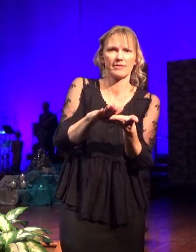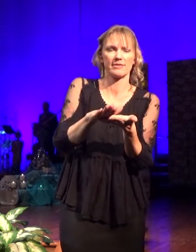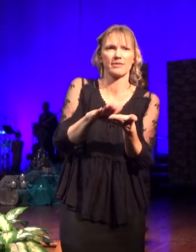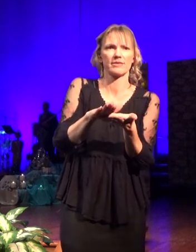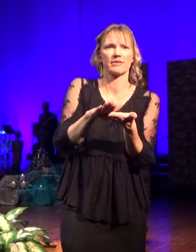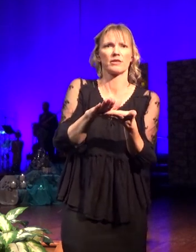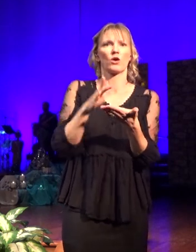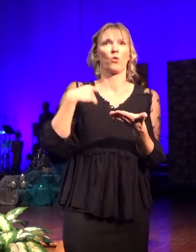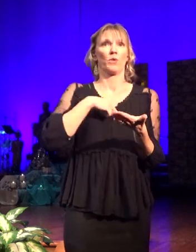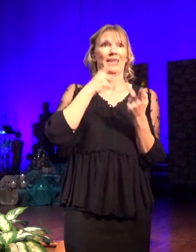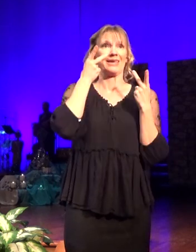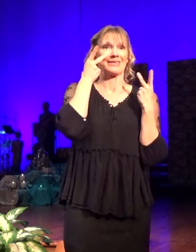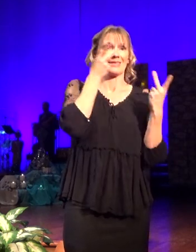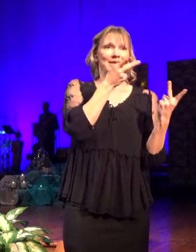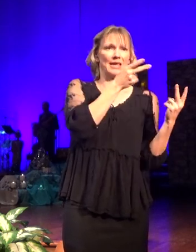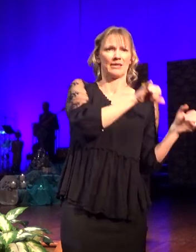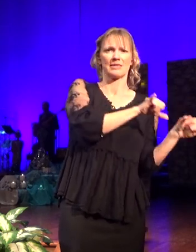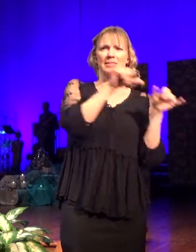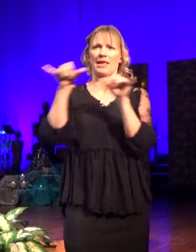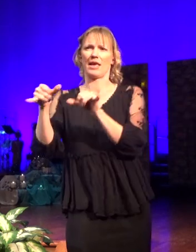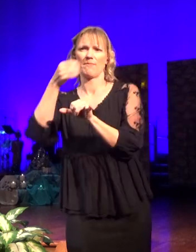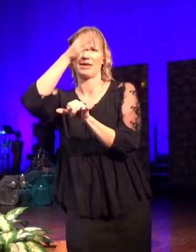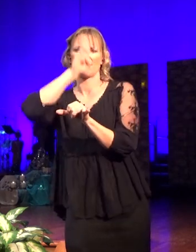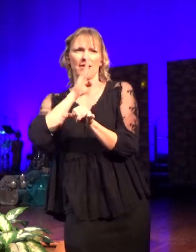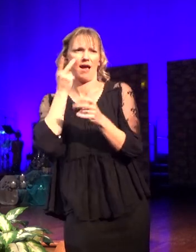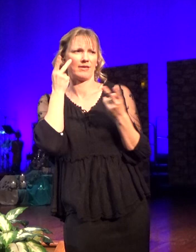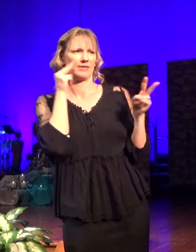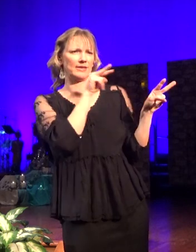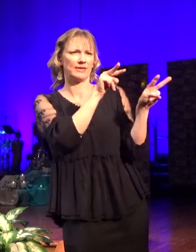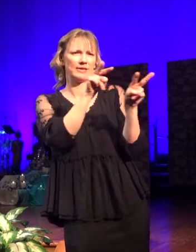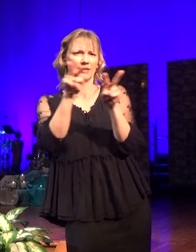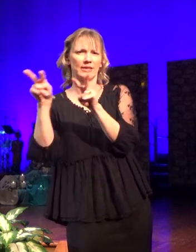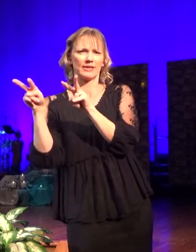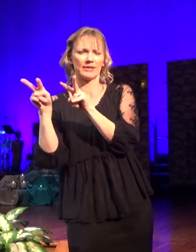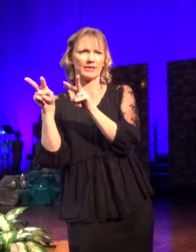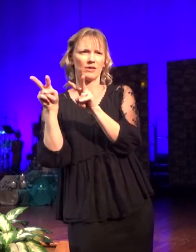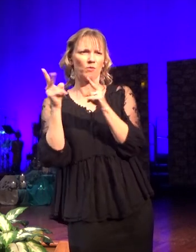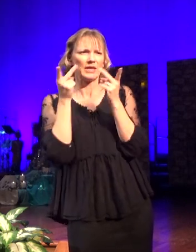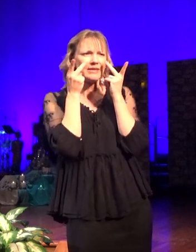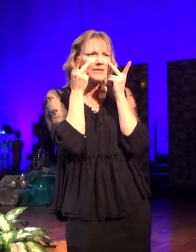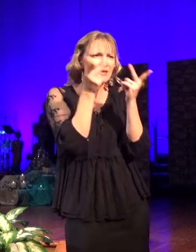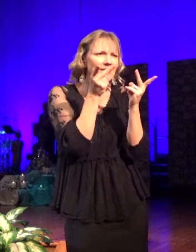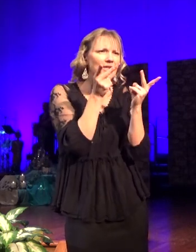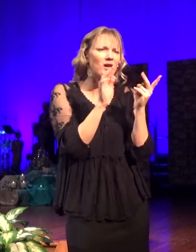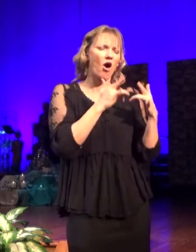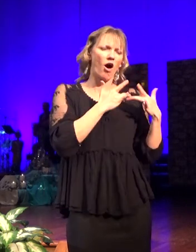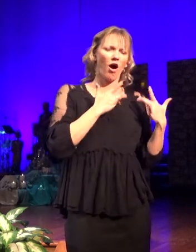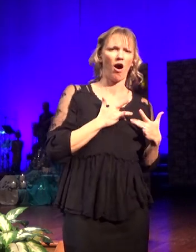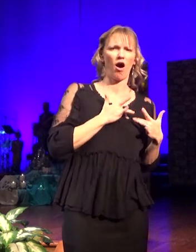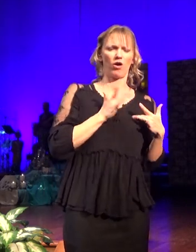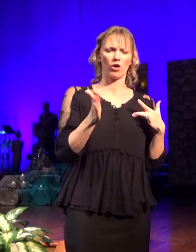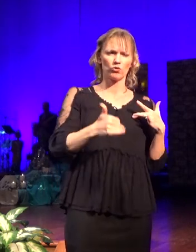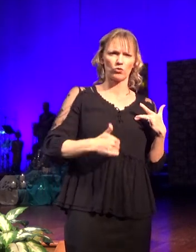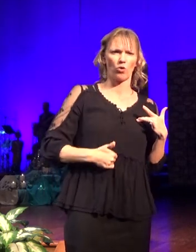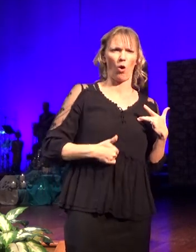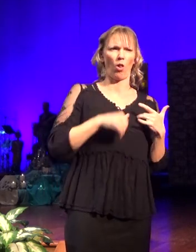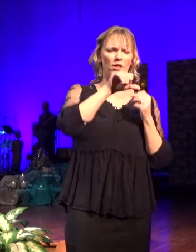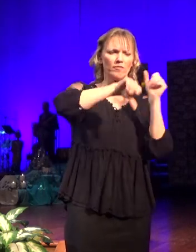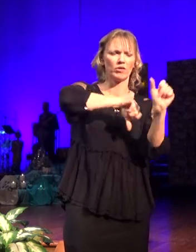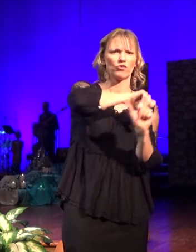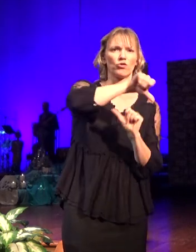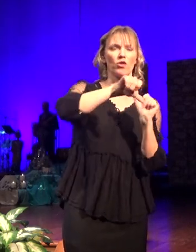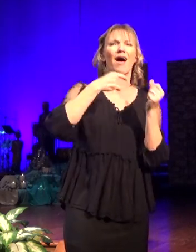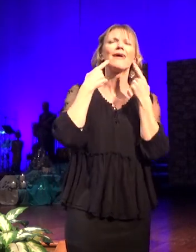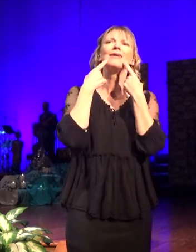sees, into the very heart and soul of each one of us. So I declare that this service is